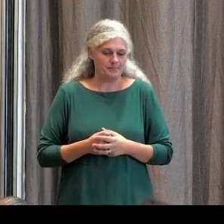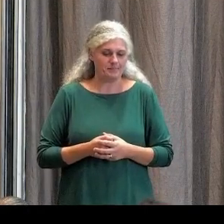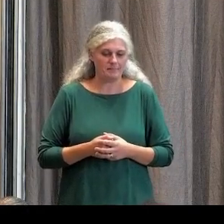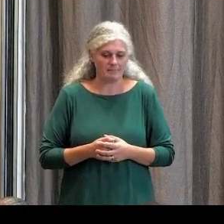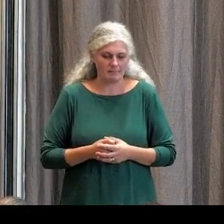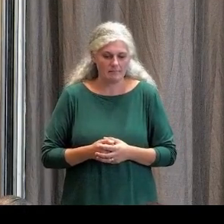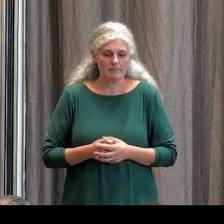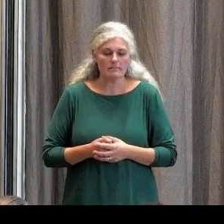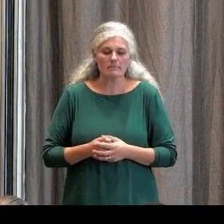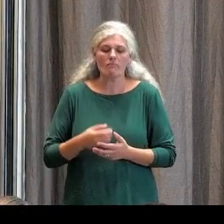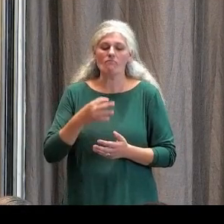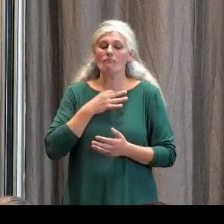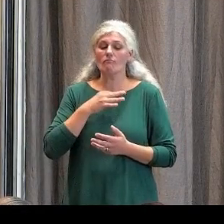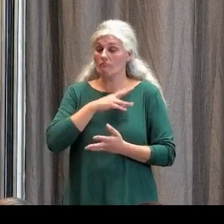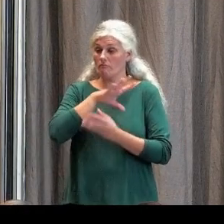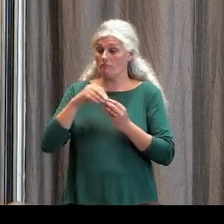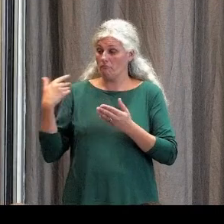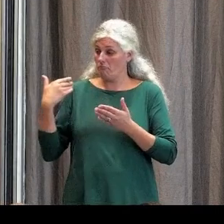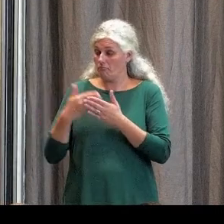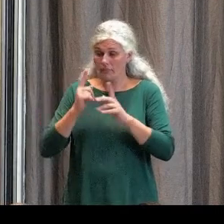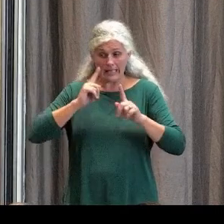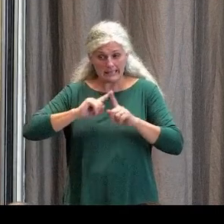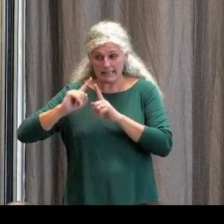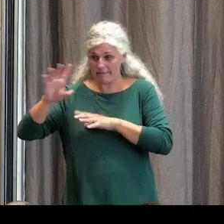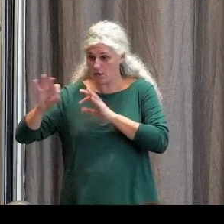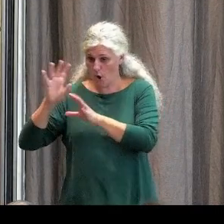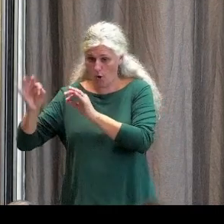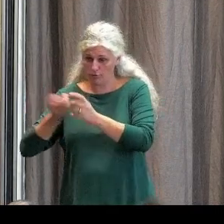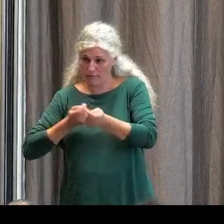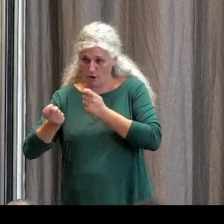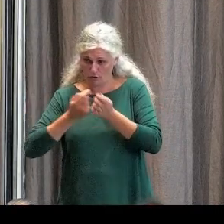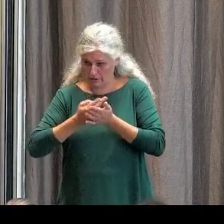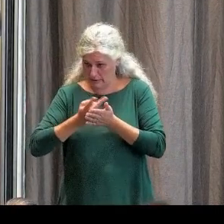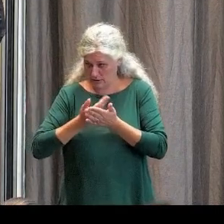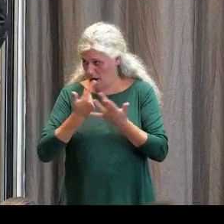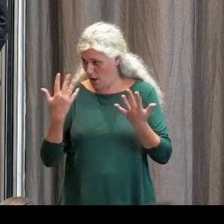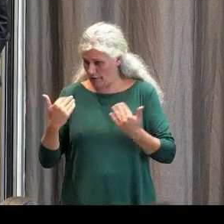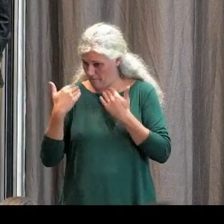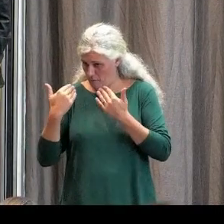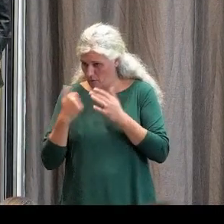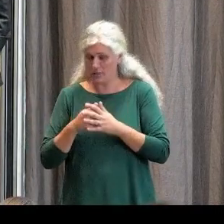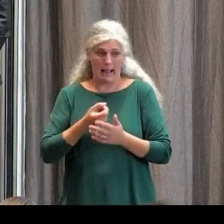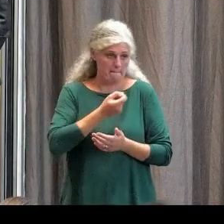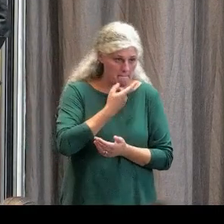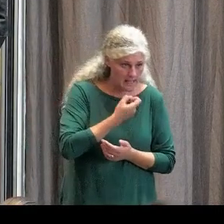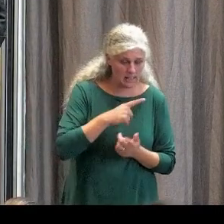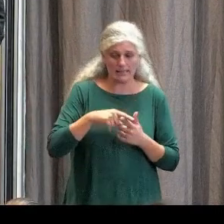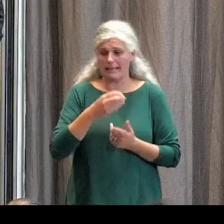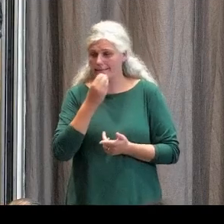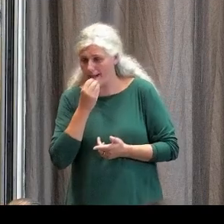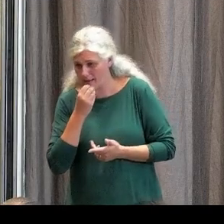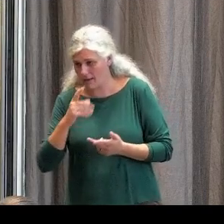So we've had a really good overview today of the different options for controlling seizures. Anti-seizure medicines,